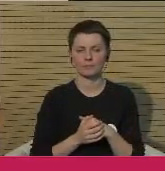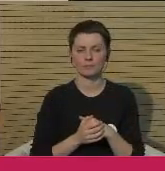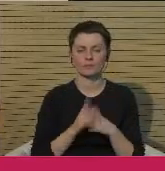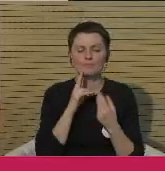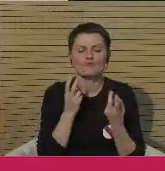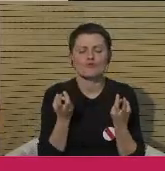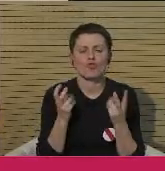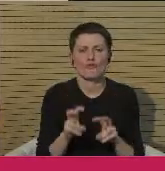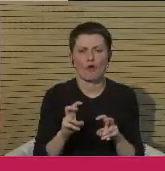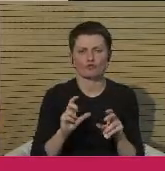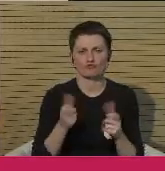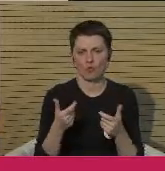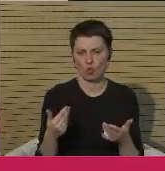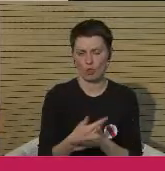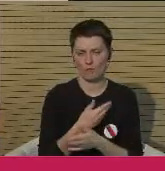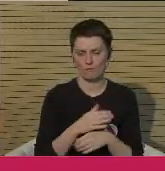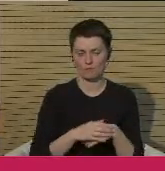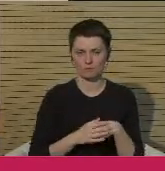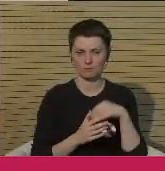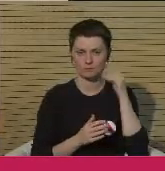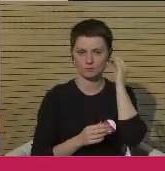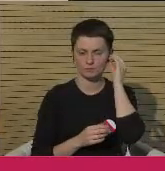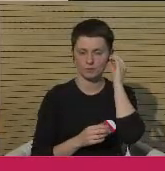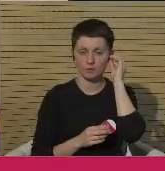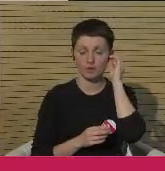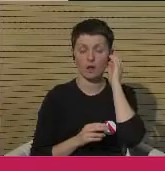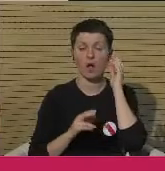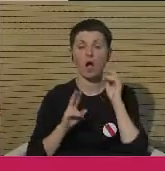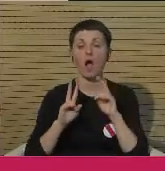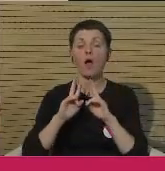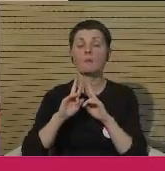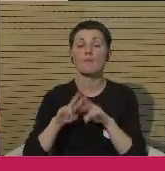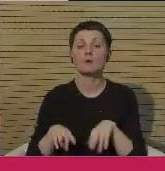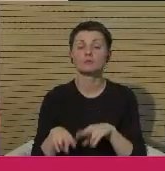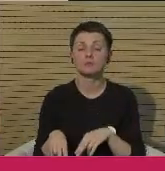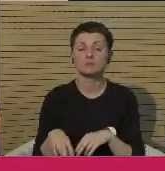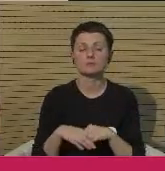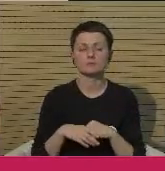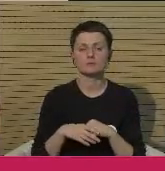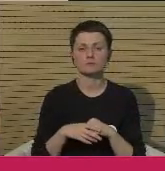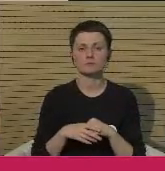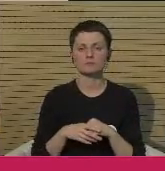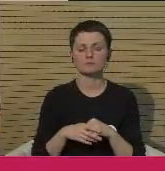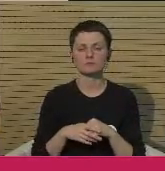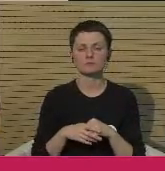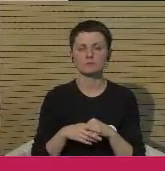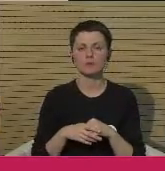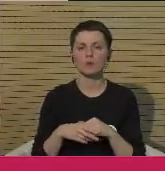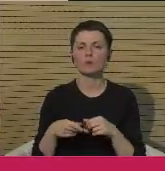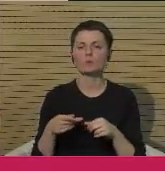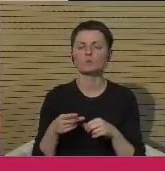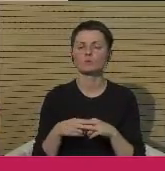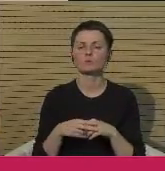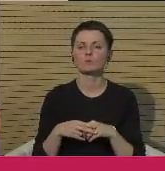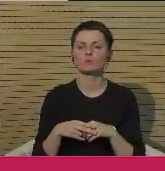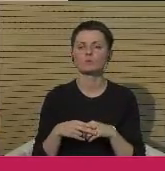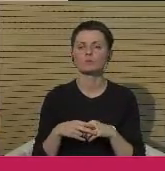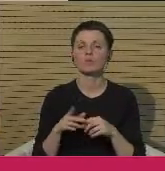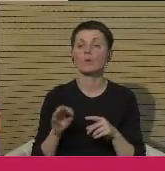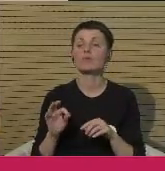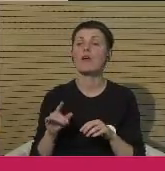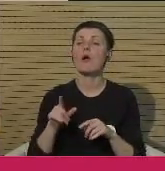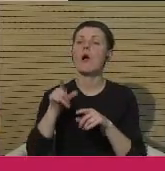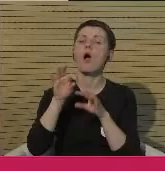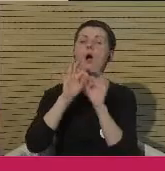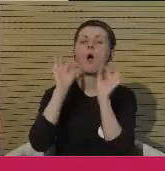to create something new. And the remnants, the ruins that we are